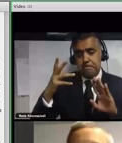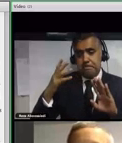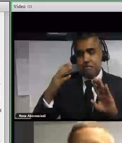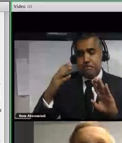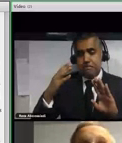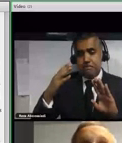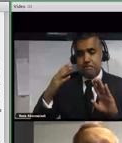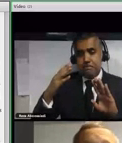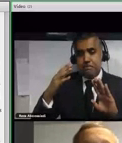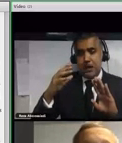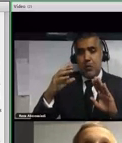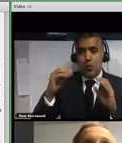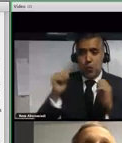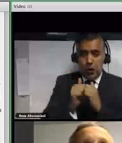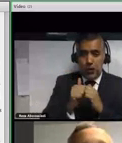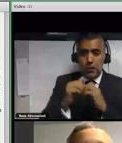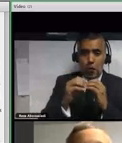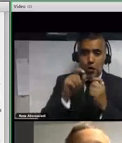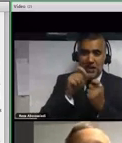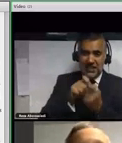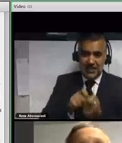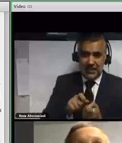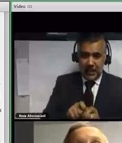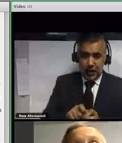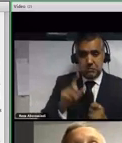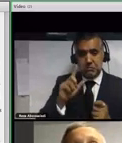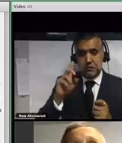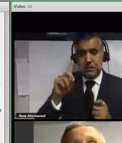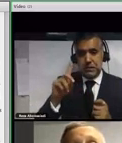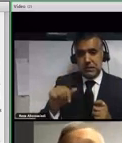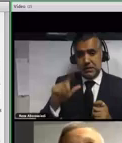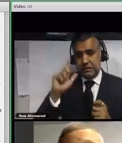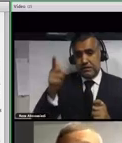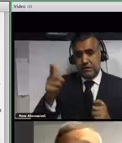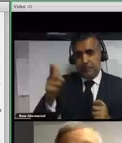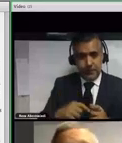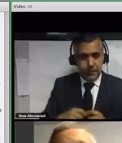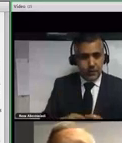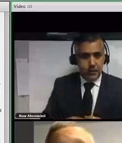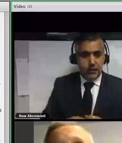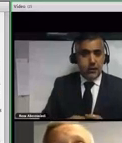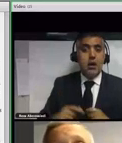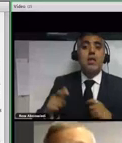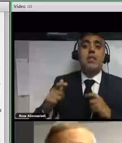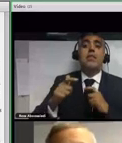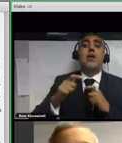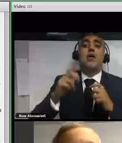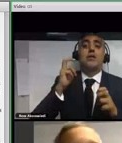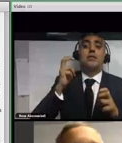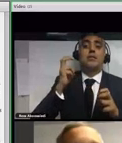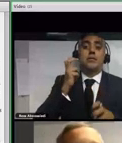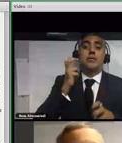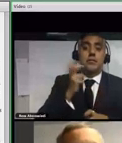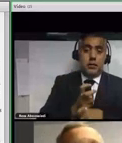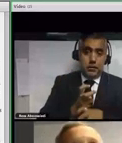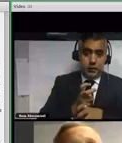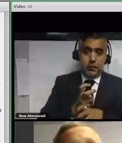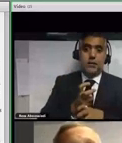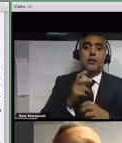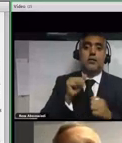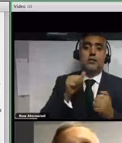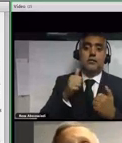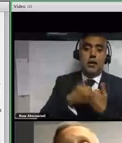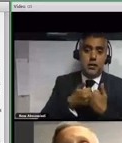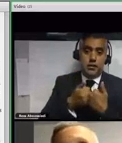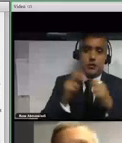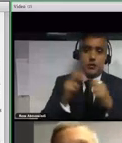more detailed disability survey. The biggest issue, I think, the hardest issue anyway, maybe not the biggest issue, but the hardest